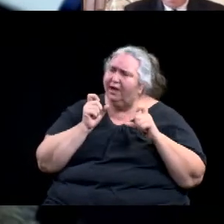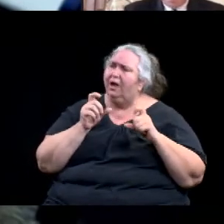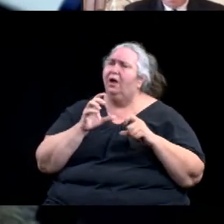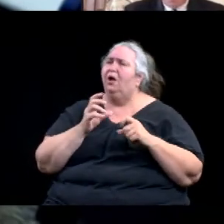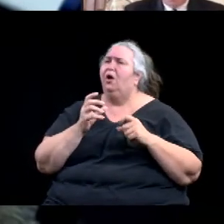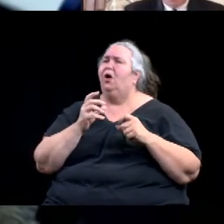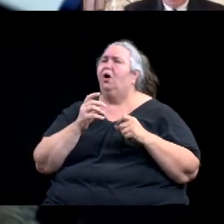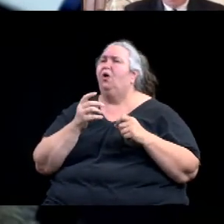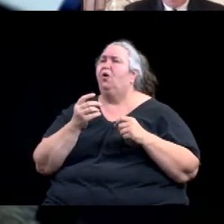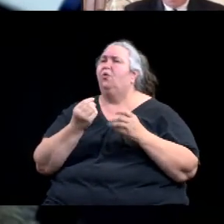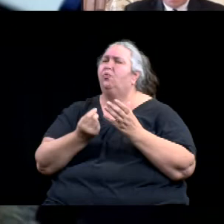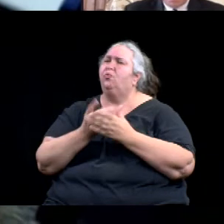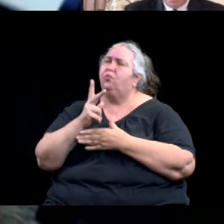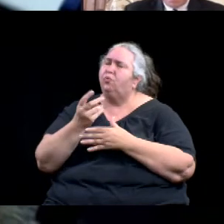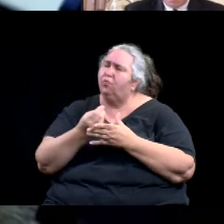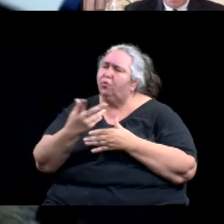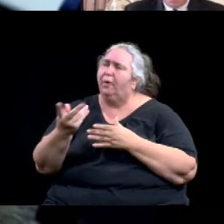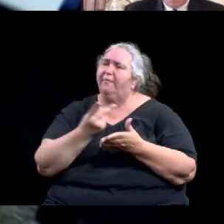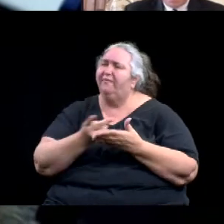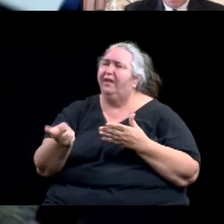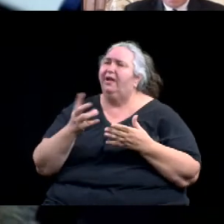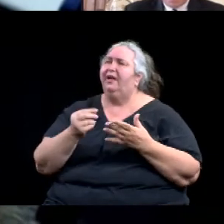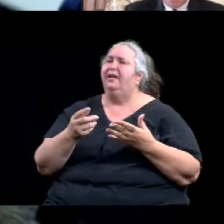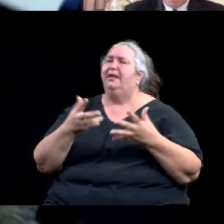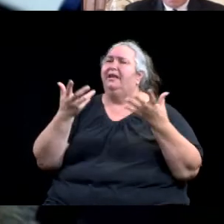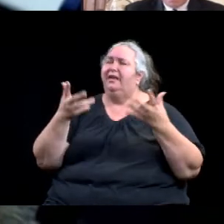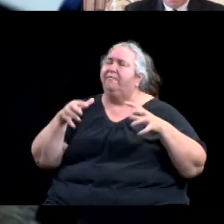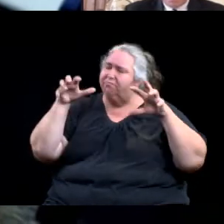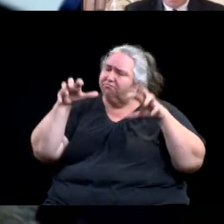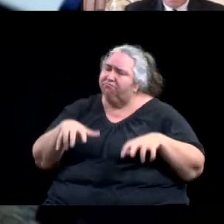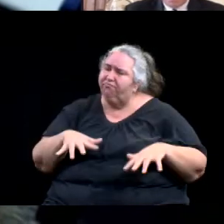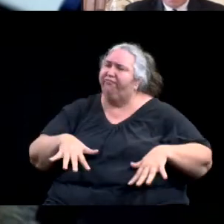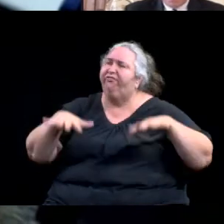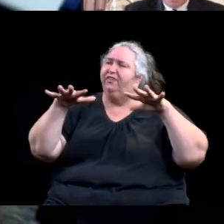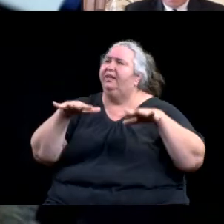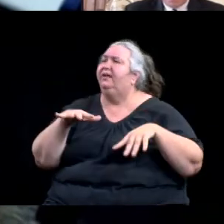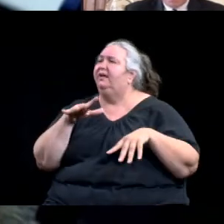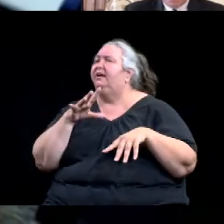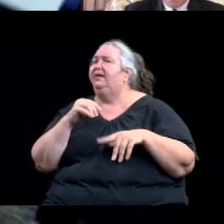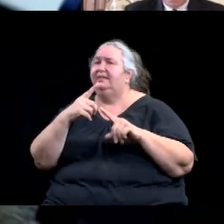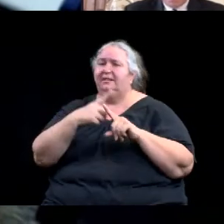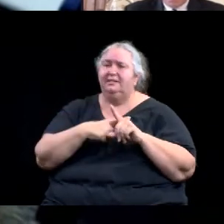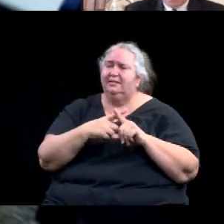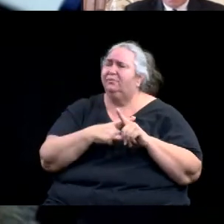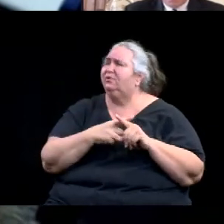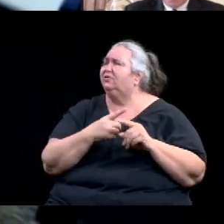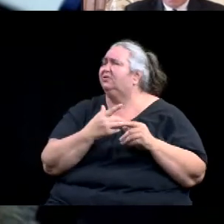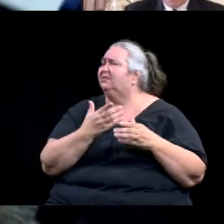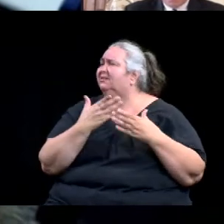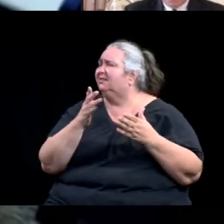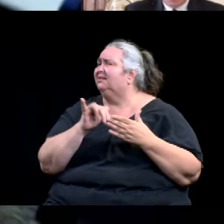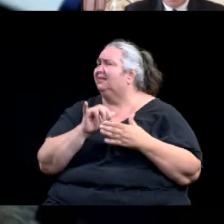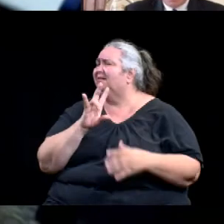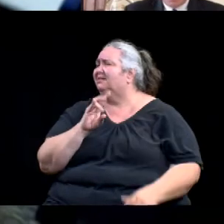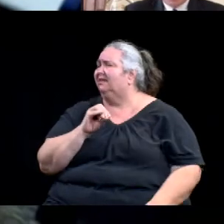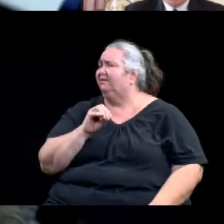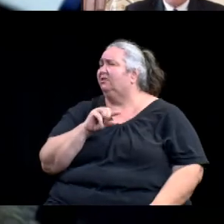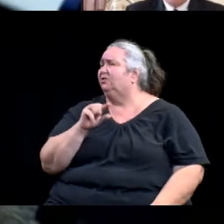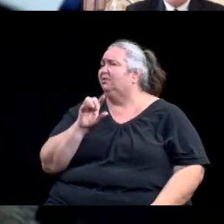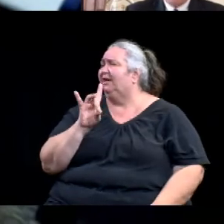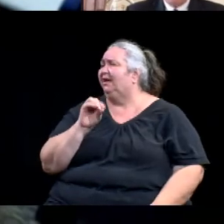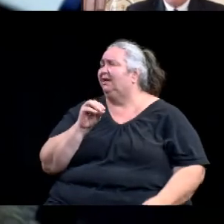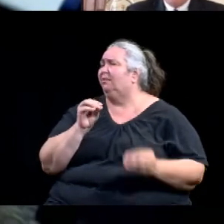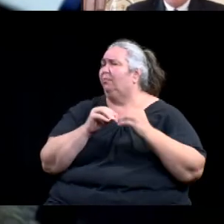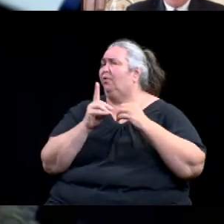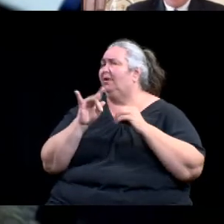for 70 to 80 more days over 100 degrees Fahrenheit in 2100. If we continue emissions businesses as usual,